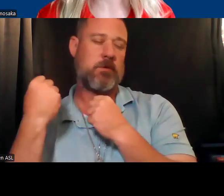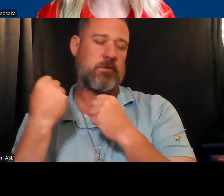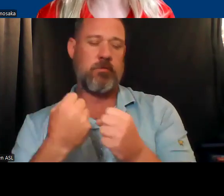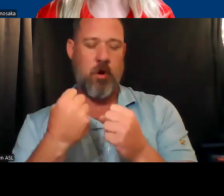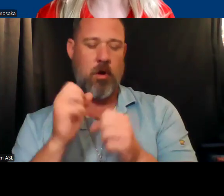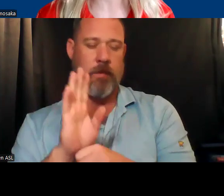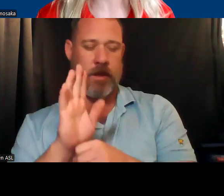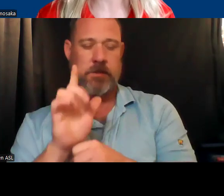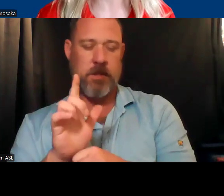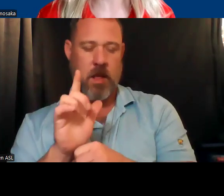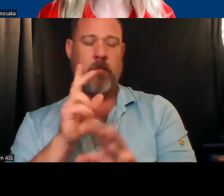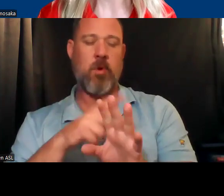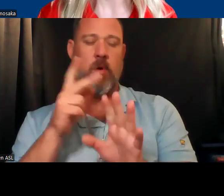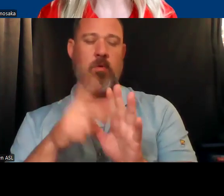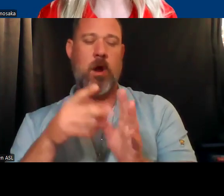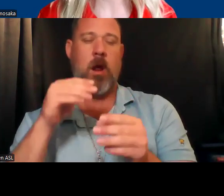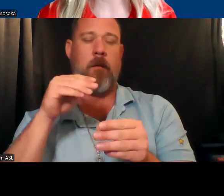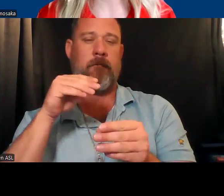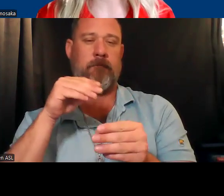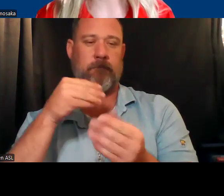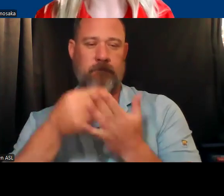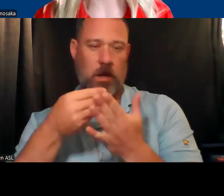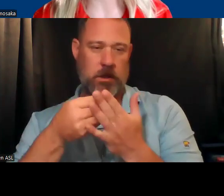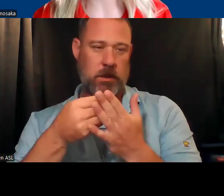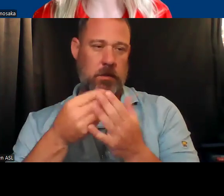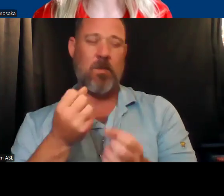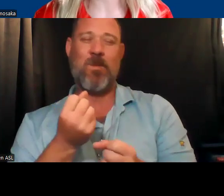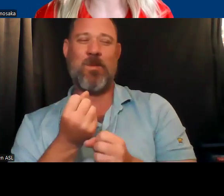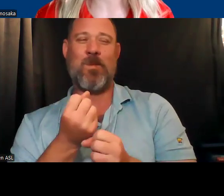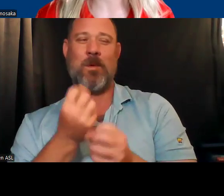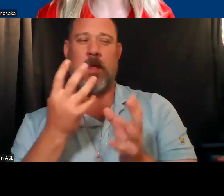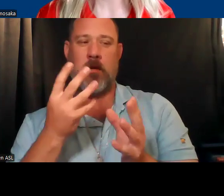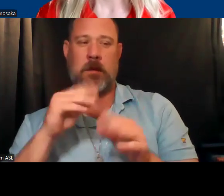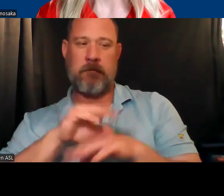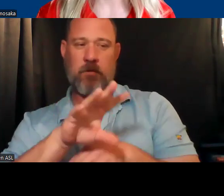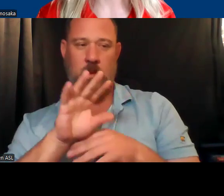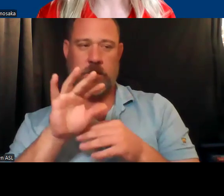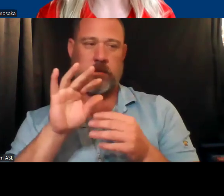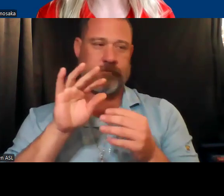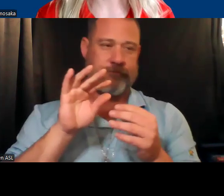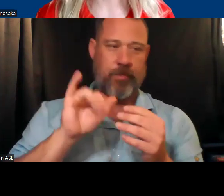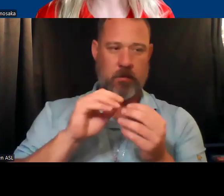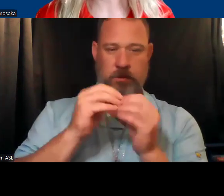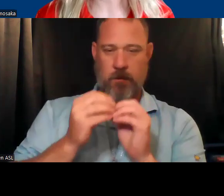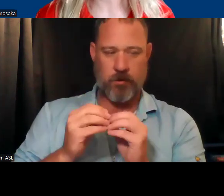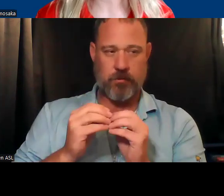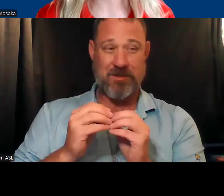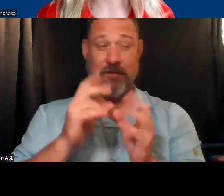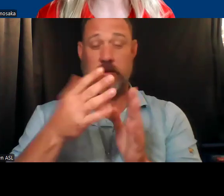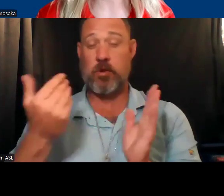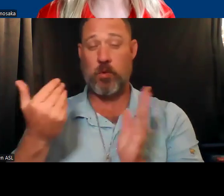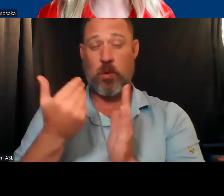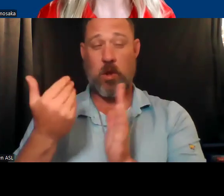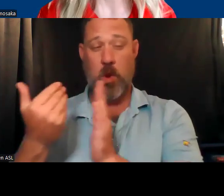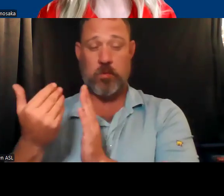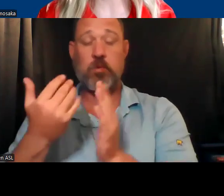of programmatic funding without negating the impacts of the formula. If we bring the hold harmless too close to current